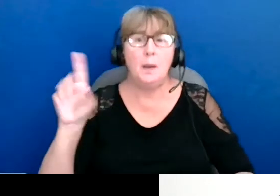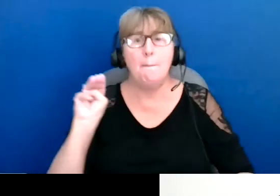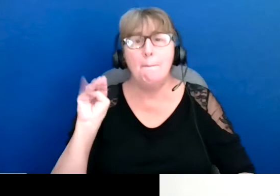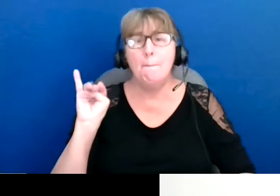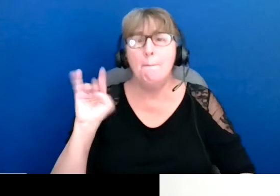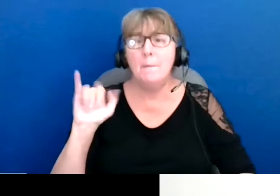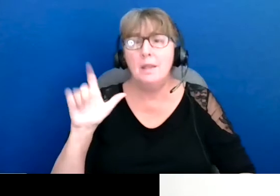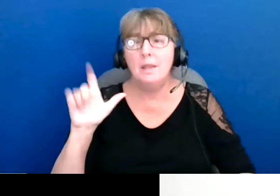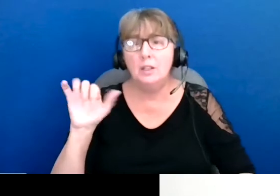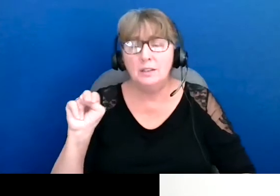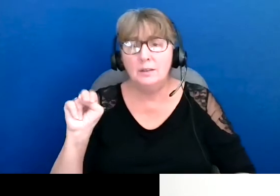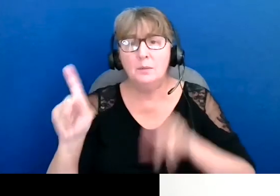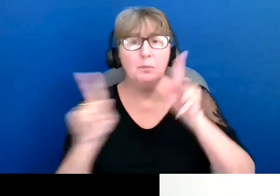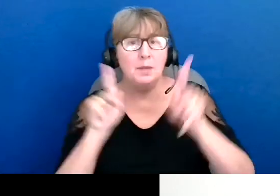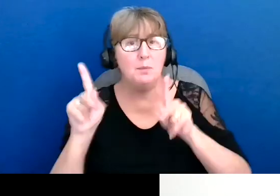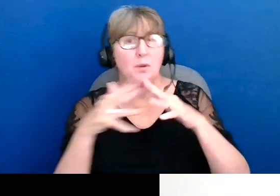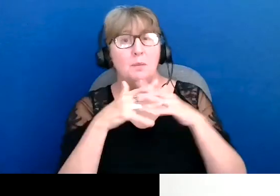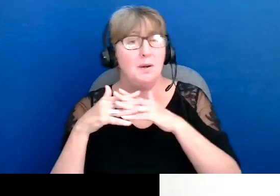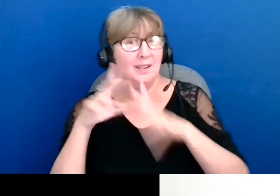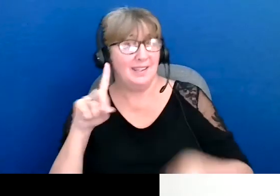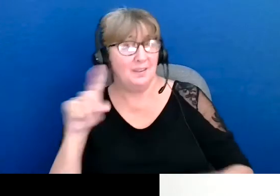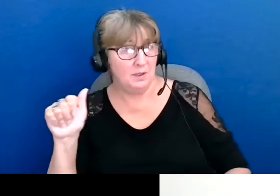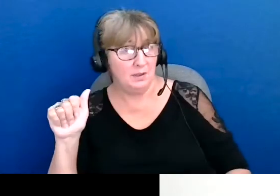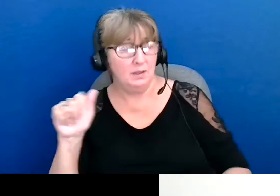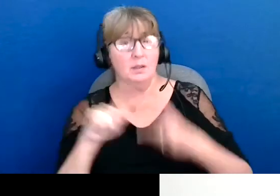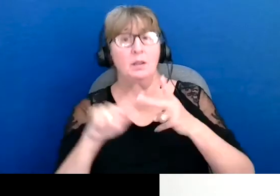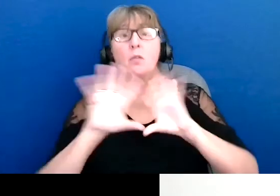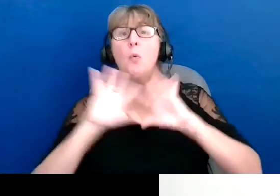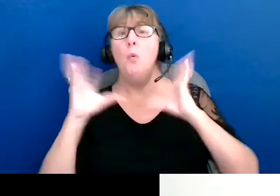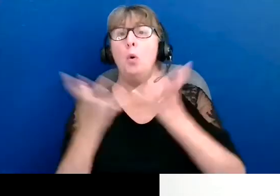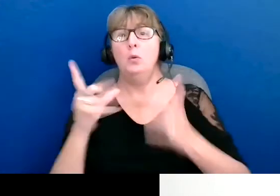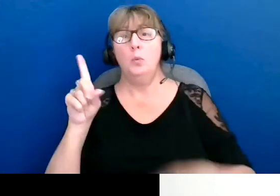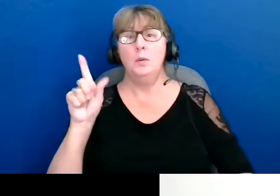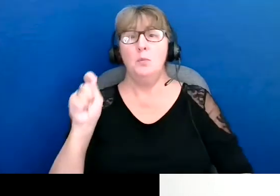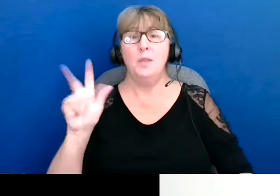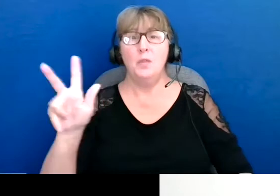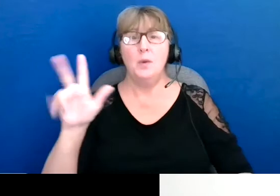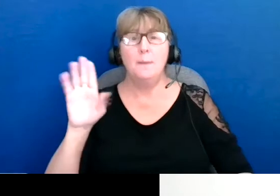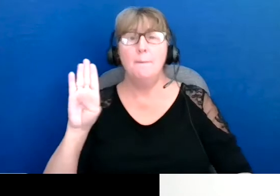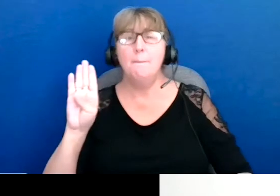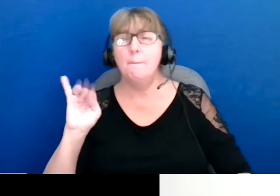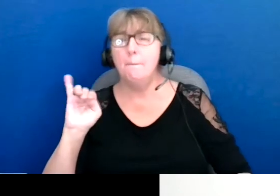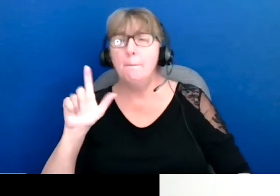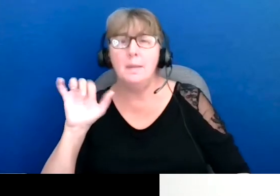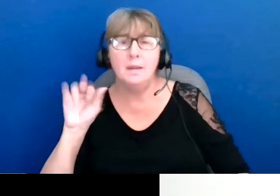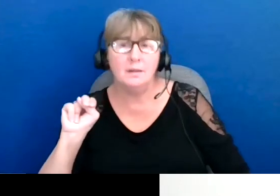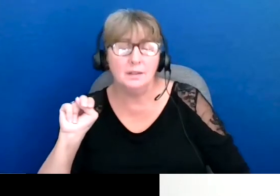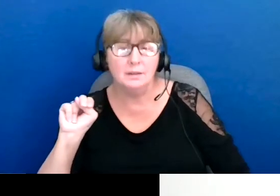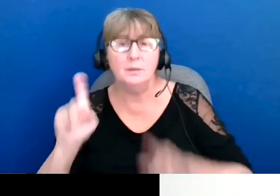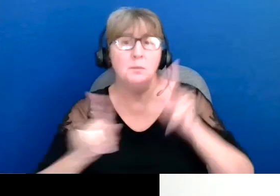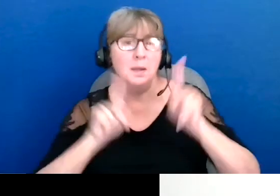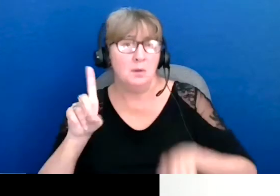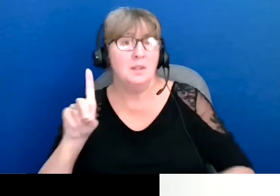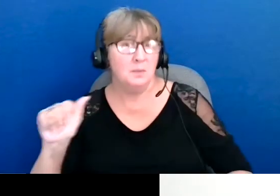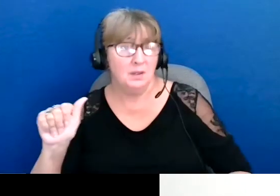America, and around the world, there are over 1.3 billion disabled people. So many people